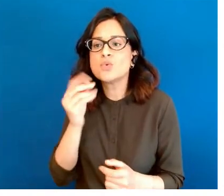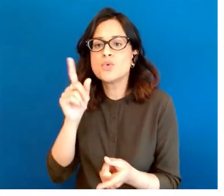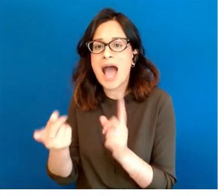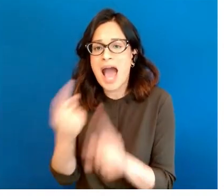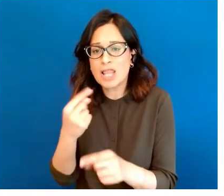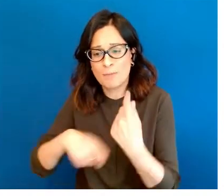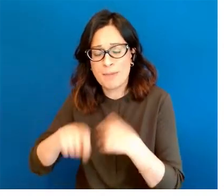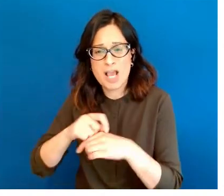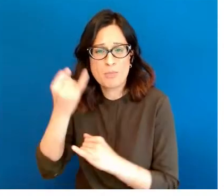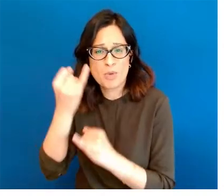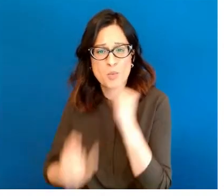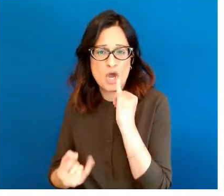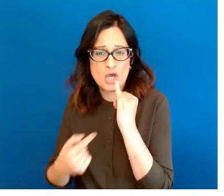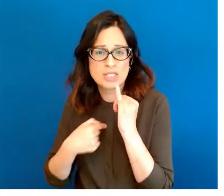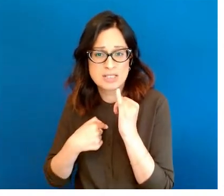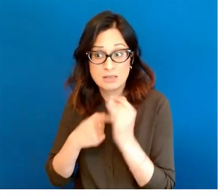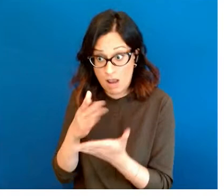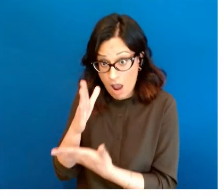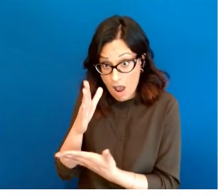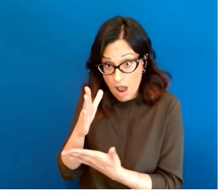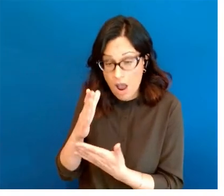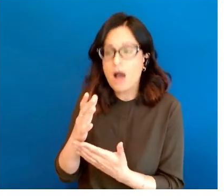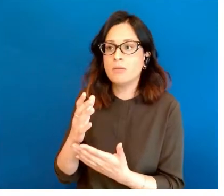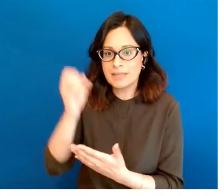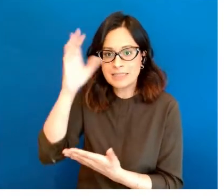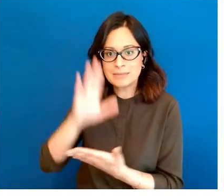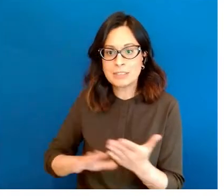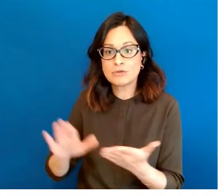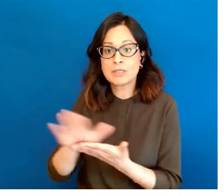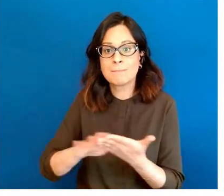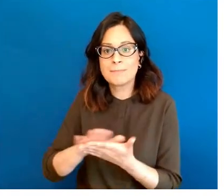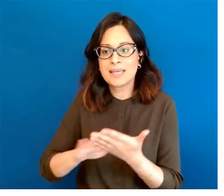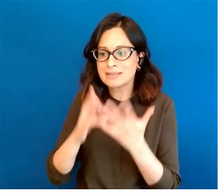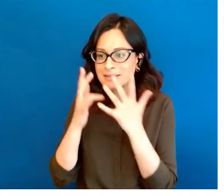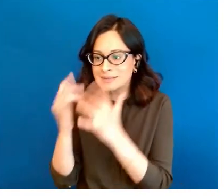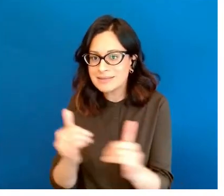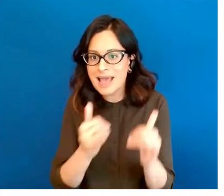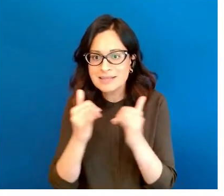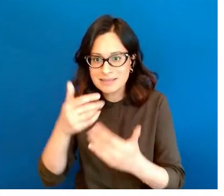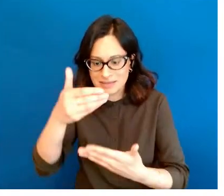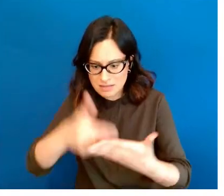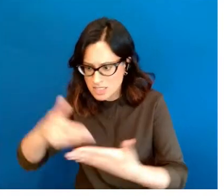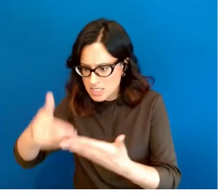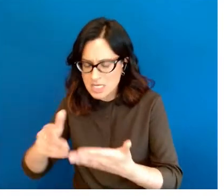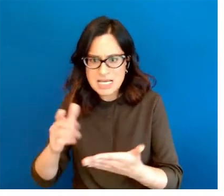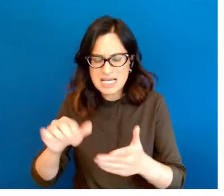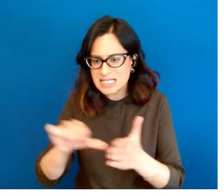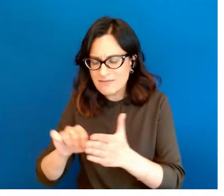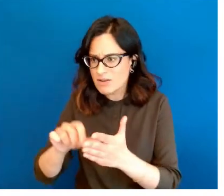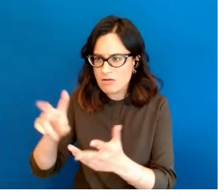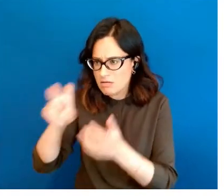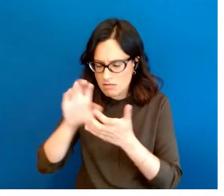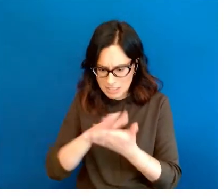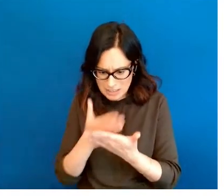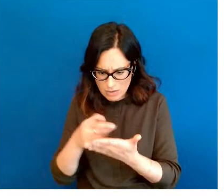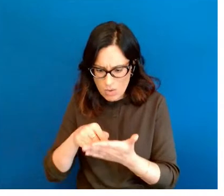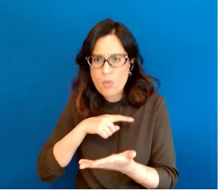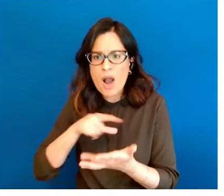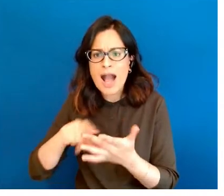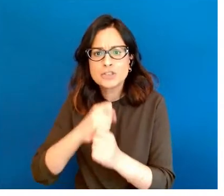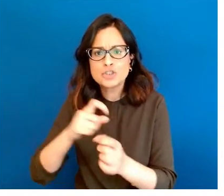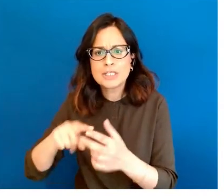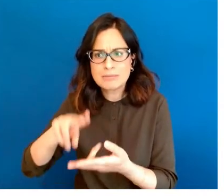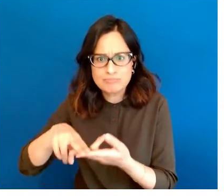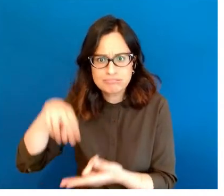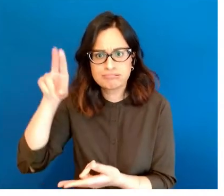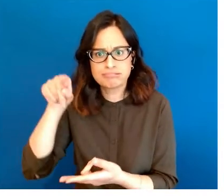And in that situation, my experience is that the tests are difficult to interpret because of this very strongly elevated IgE. But sometimes